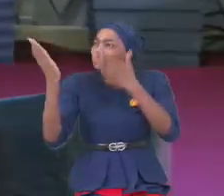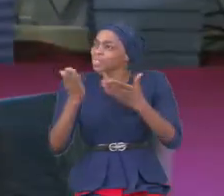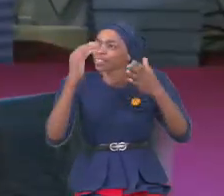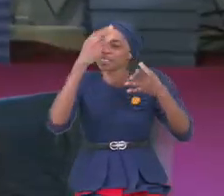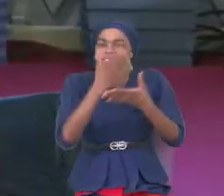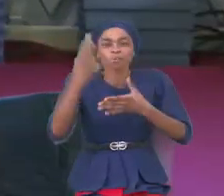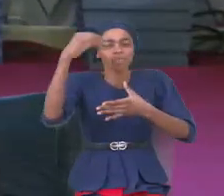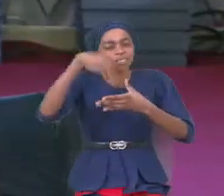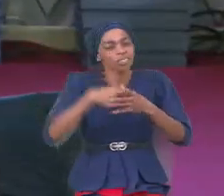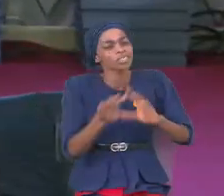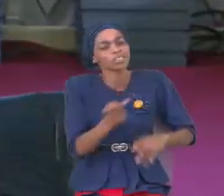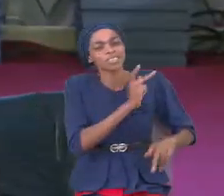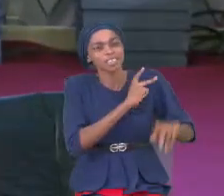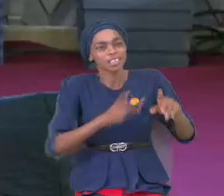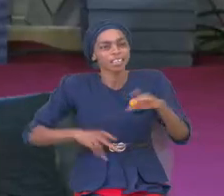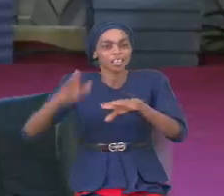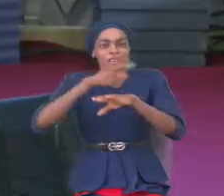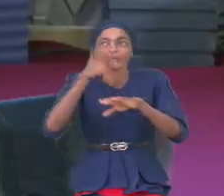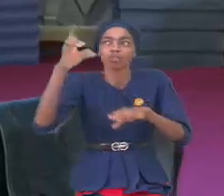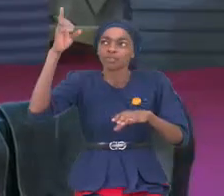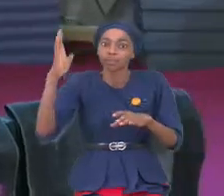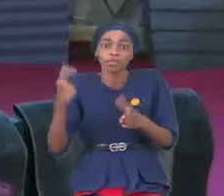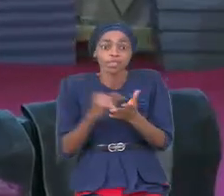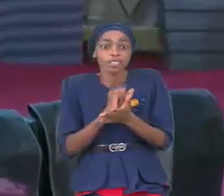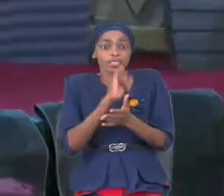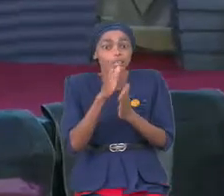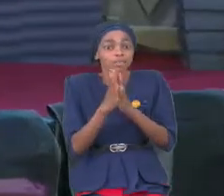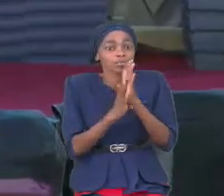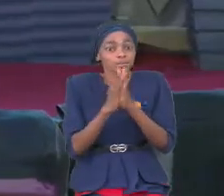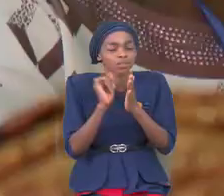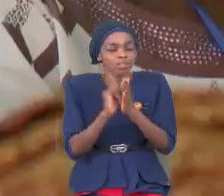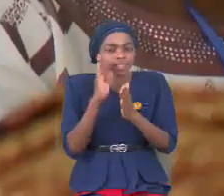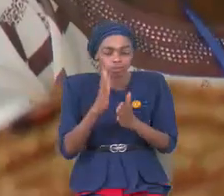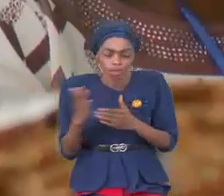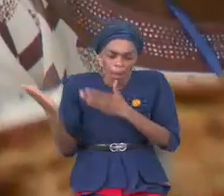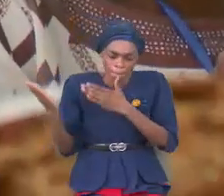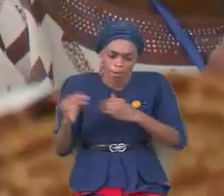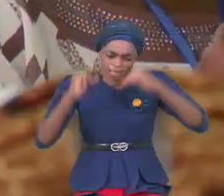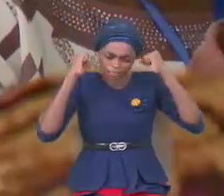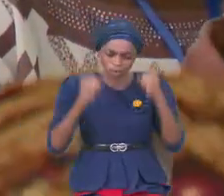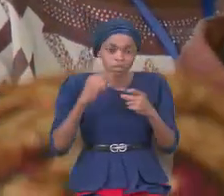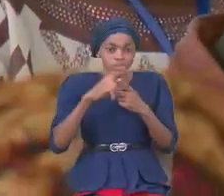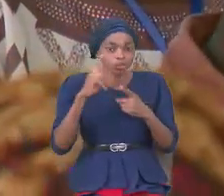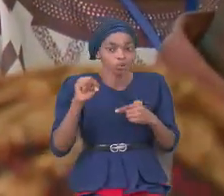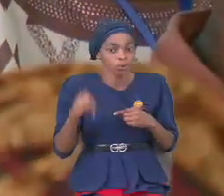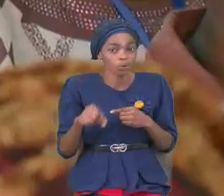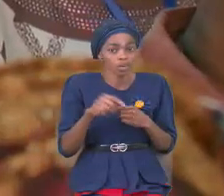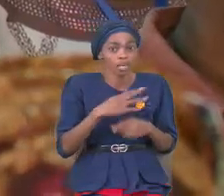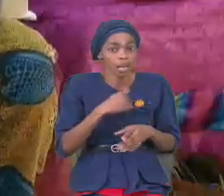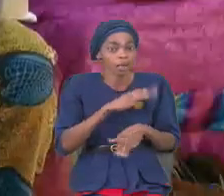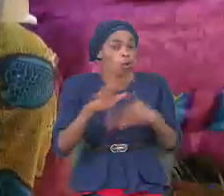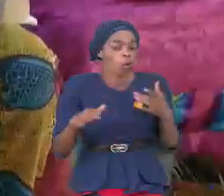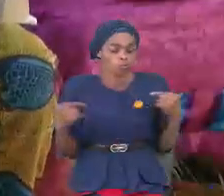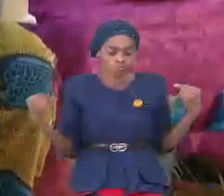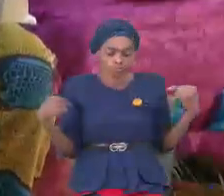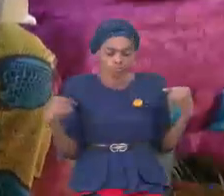will give spring in your feet, and all your arthritis will vanish away. I said, all your weaknesses will